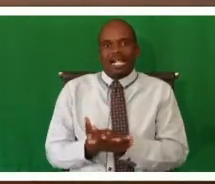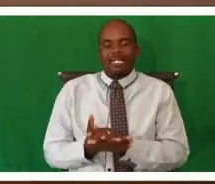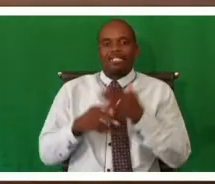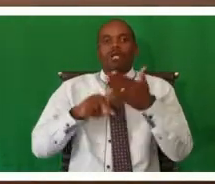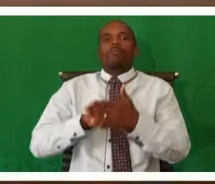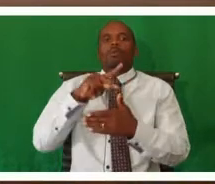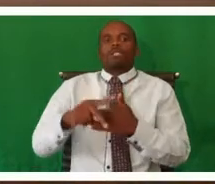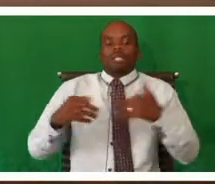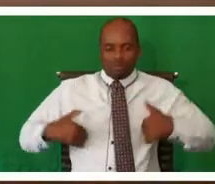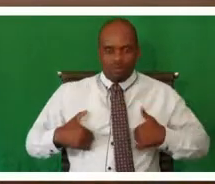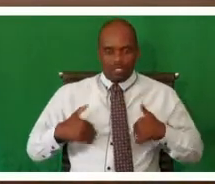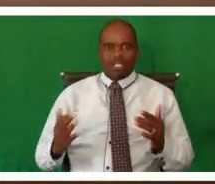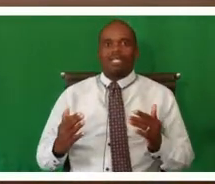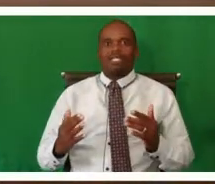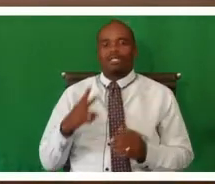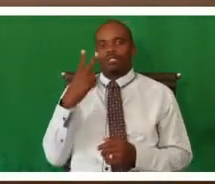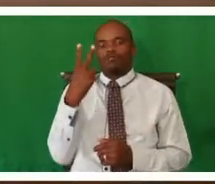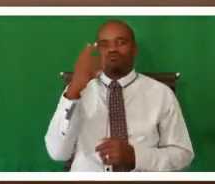to create